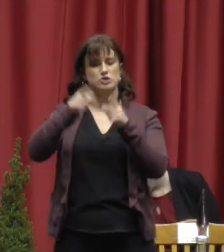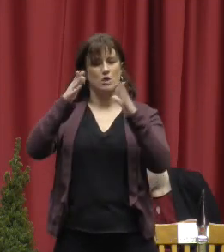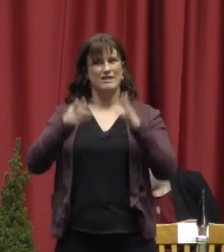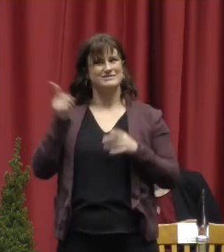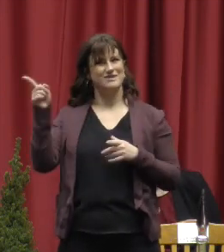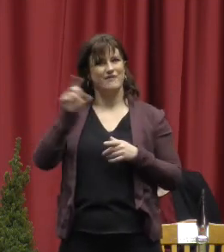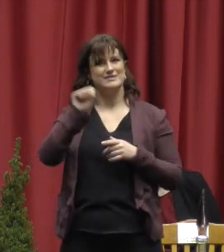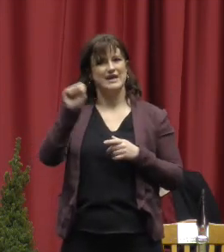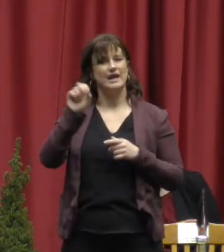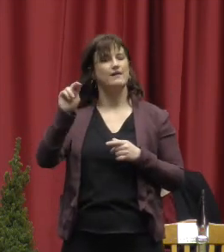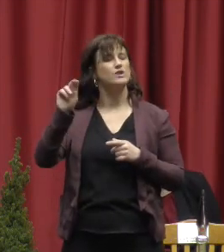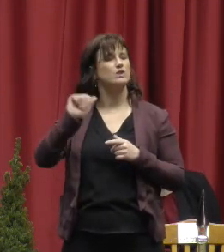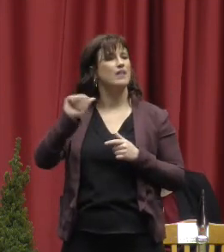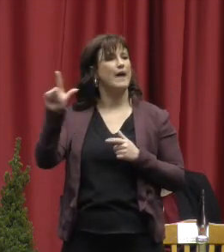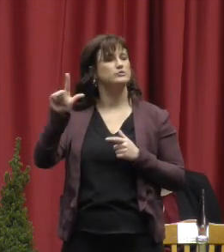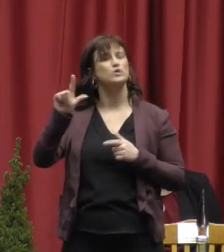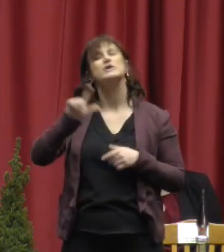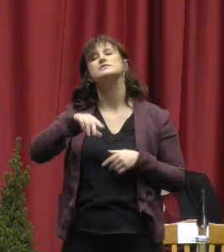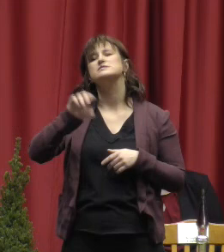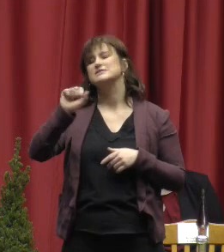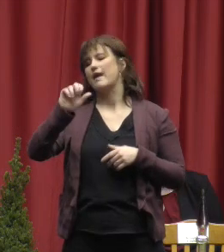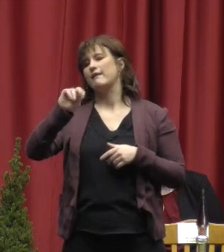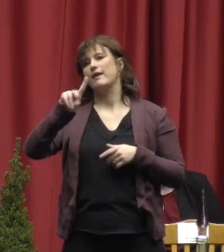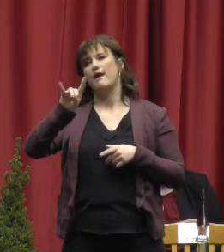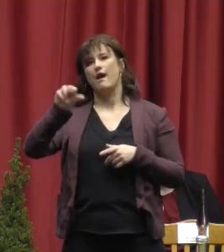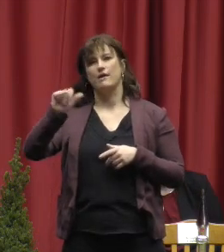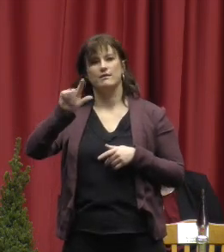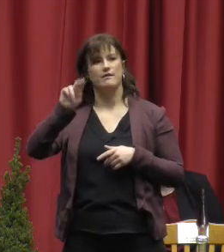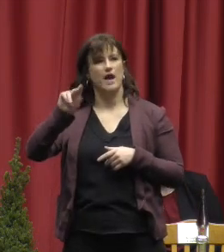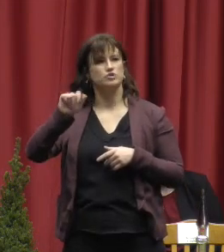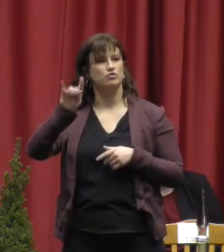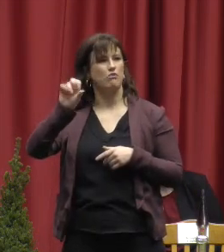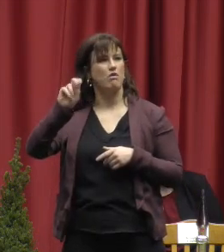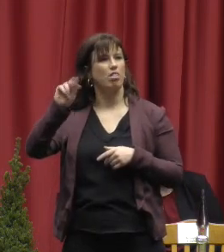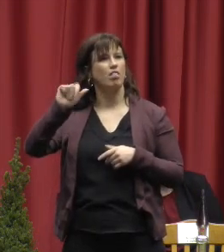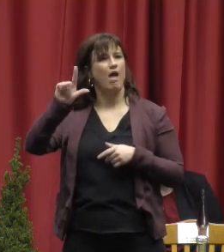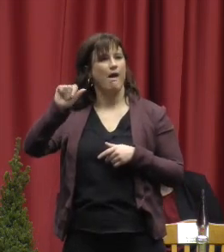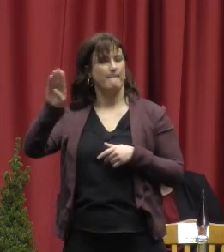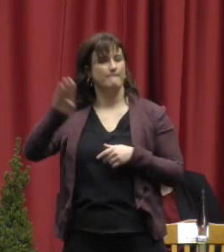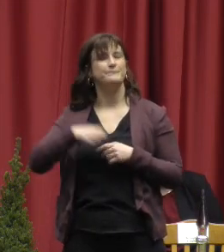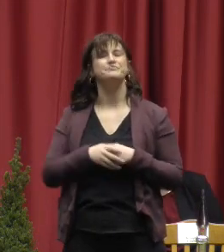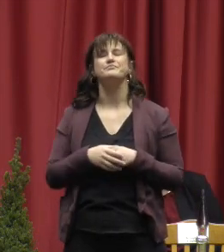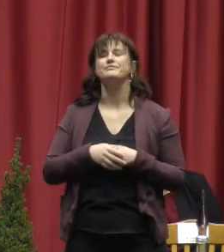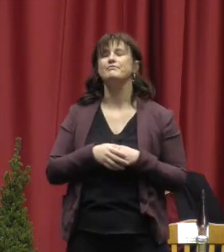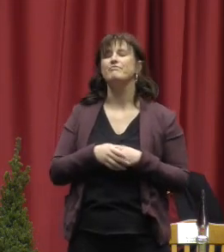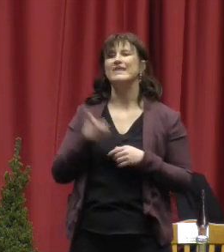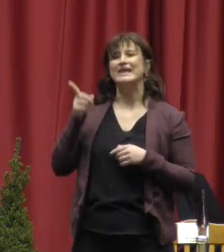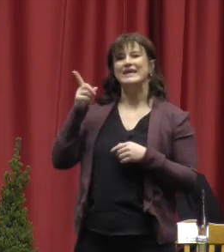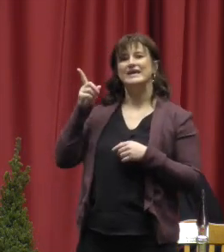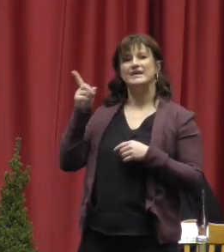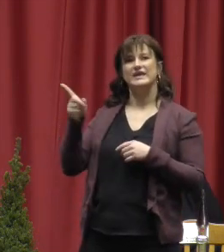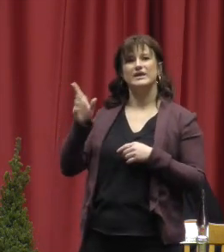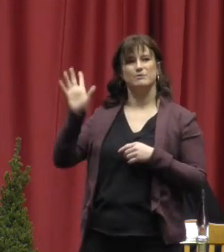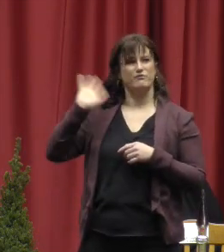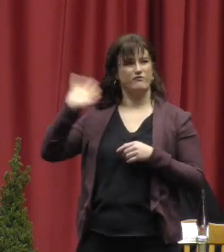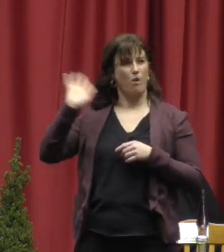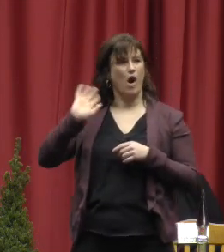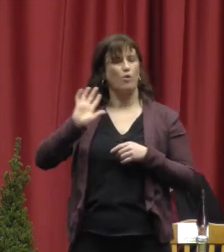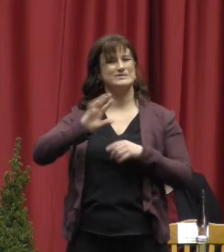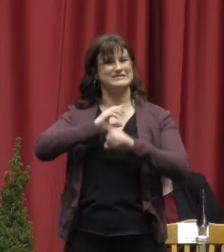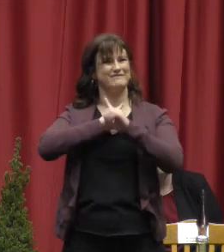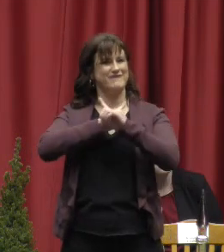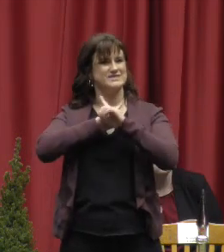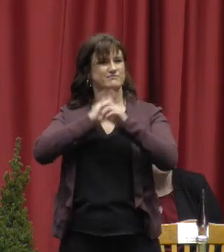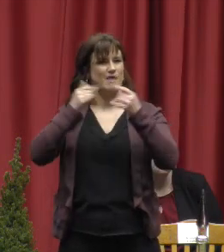National Laboratories, a proud letterman and alumnus of UNM Lobo football as defensive lineman number 54.